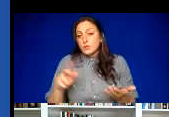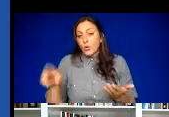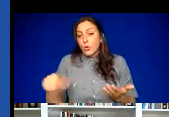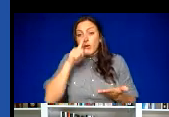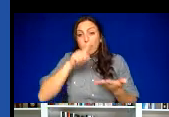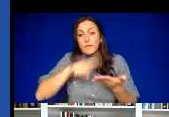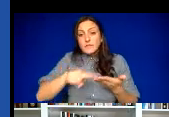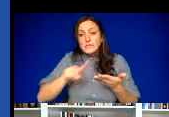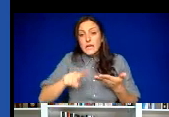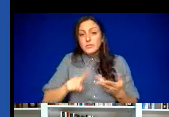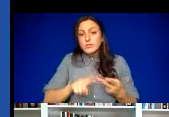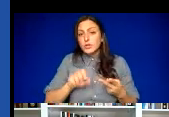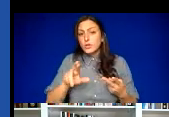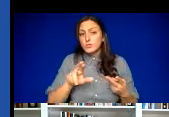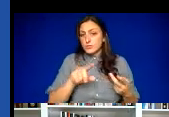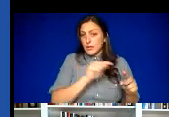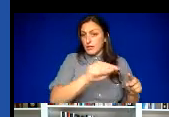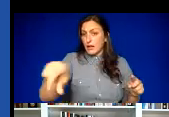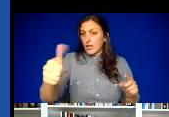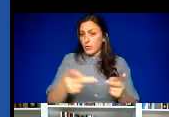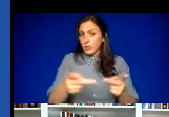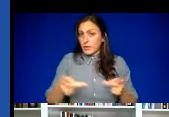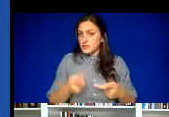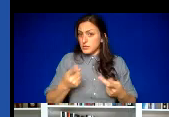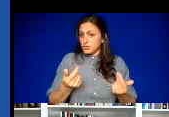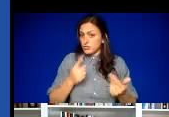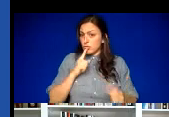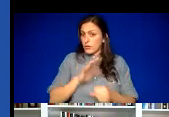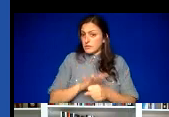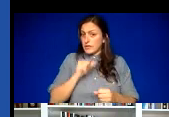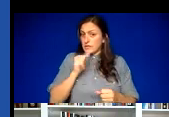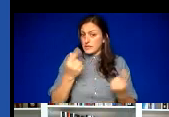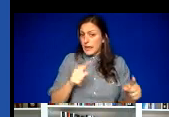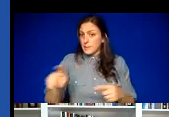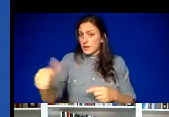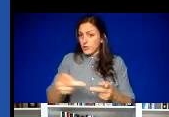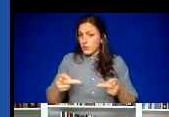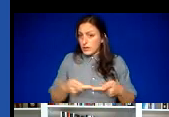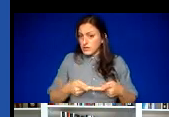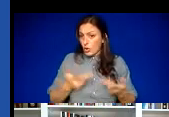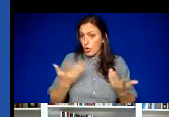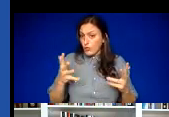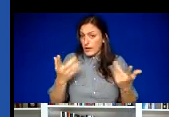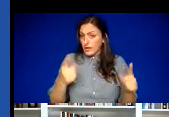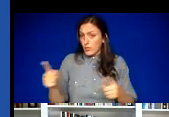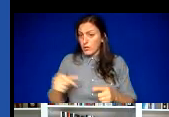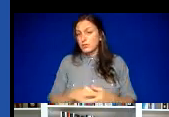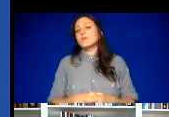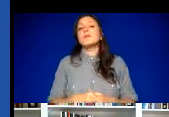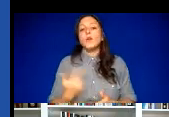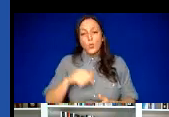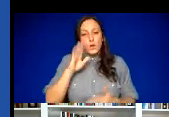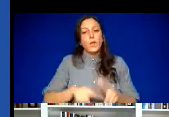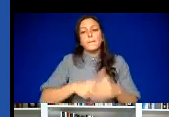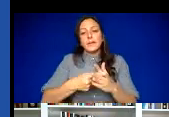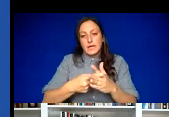or inspections happening at other places to make sure that this isn't happening elsewhere? Is that what I understand? We are going to begin